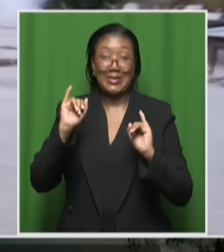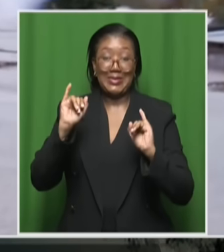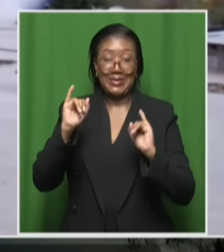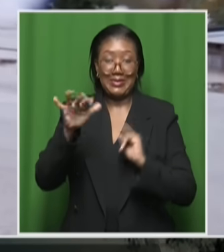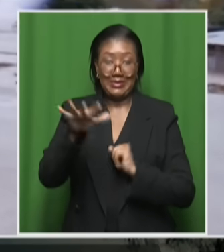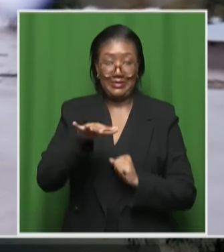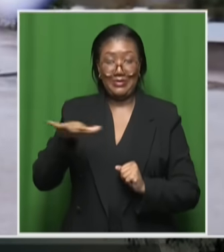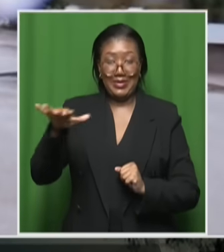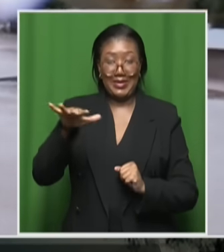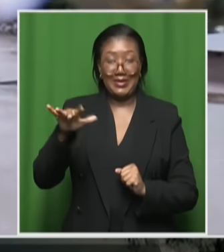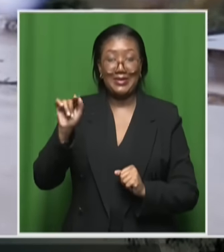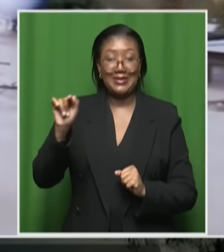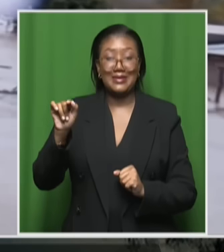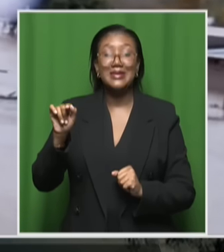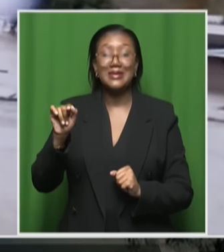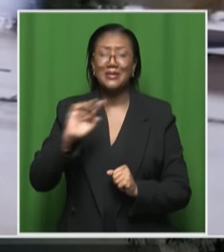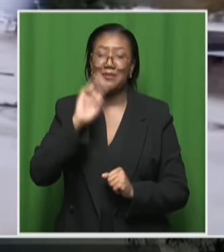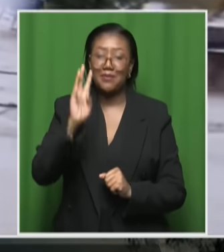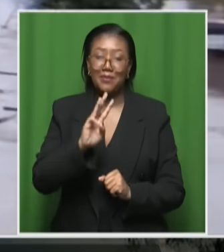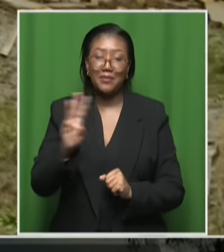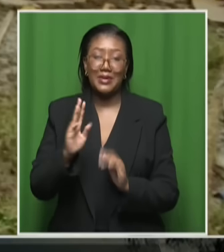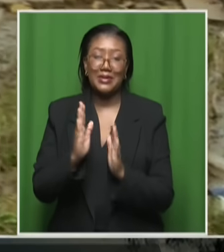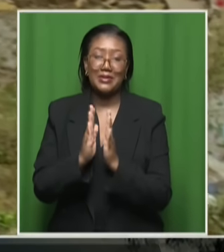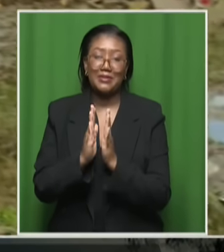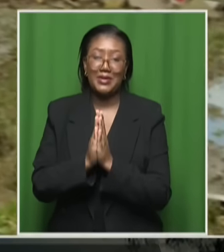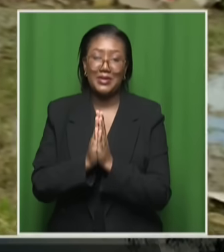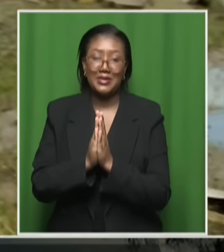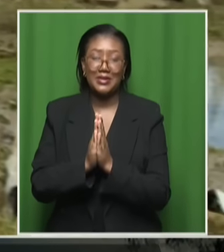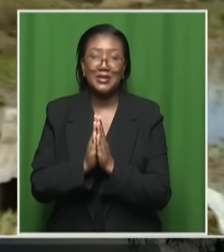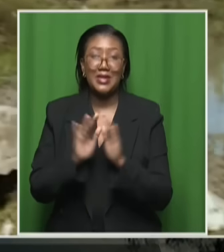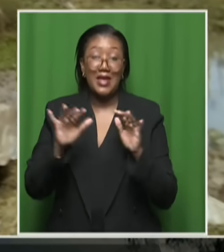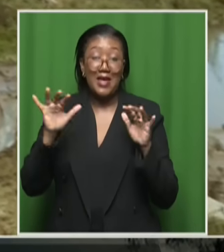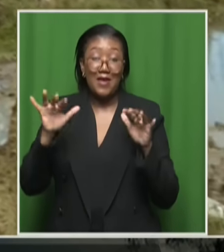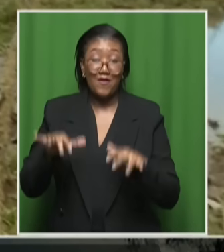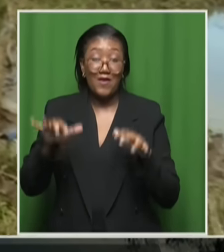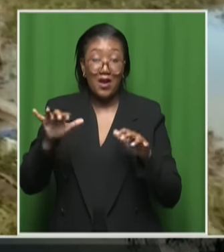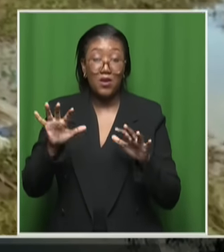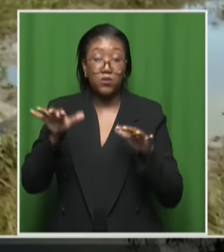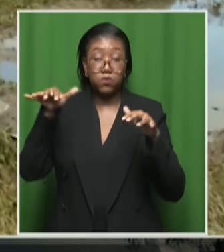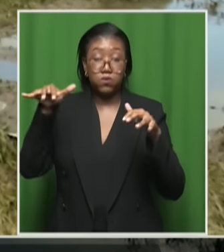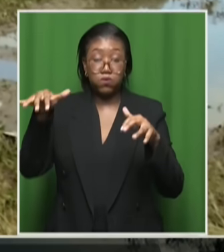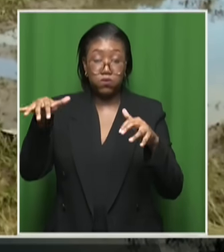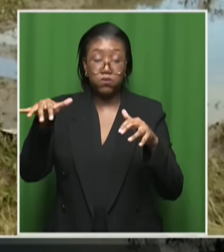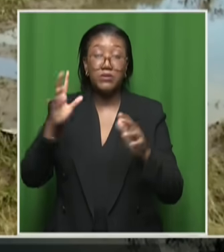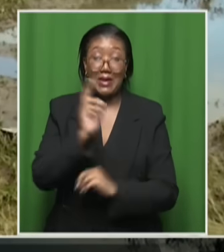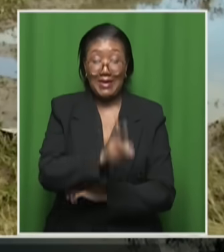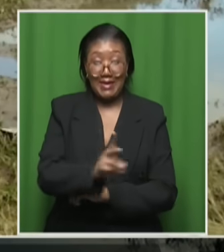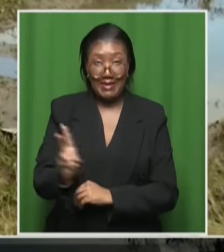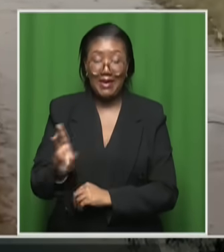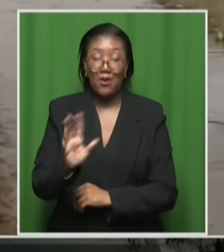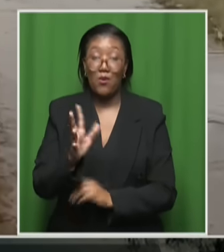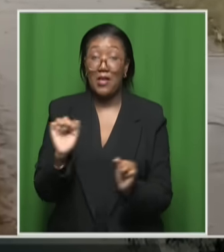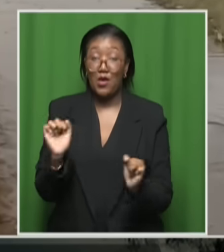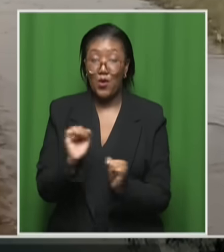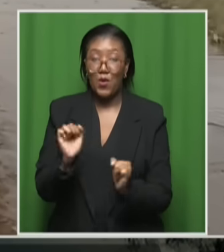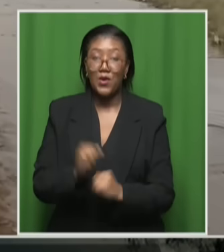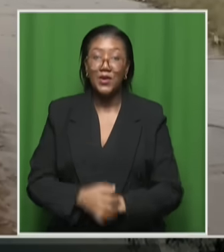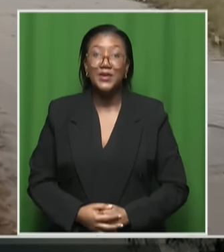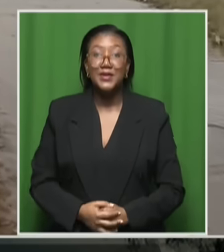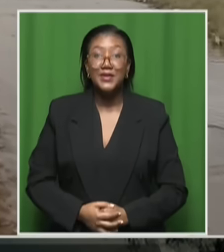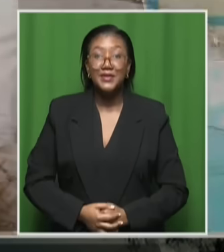areas of Eastern Cape. So people need to be alert for flooding and again be alert for very cold conditions. All